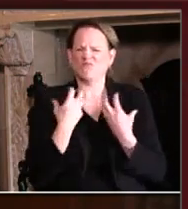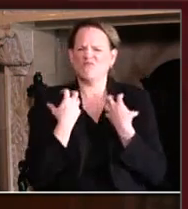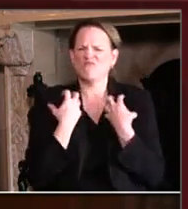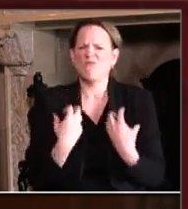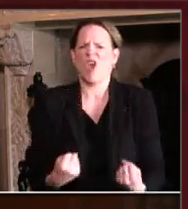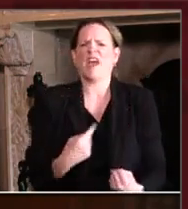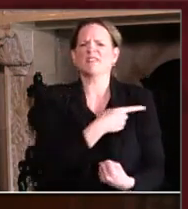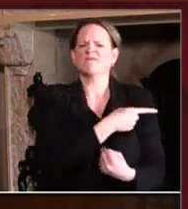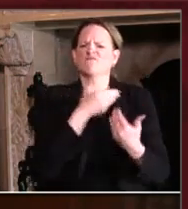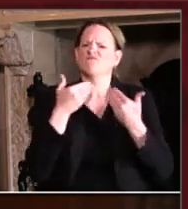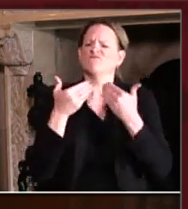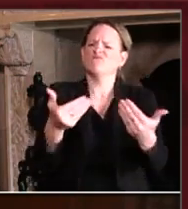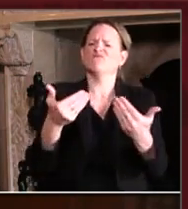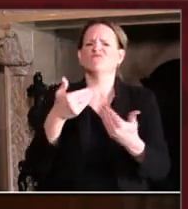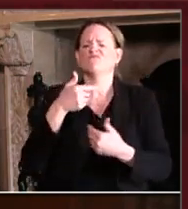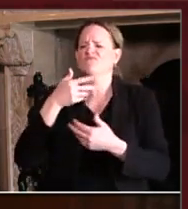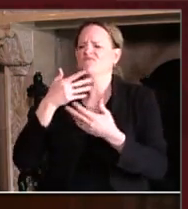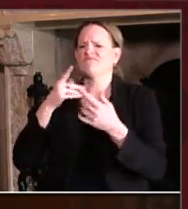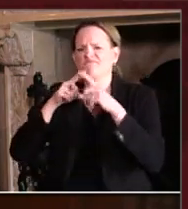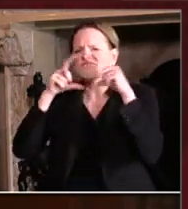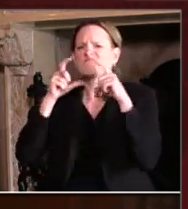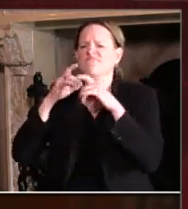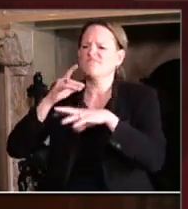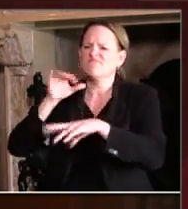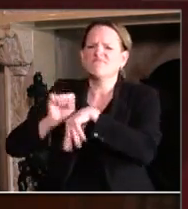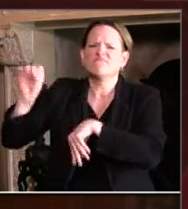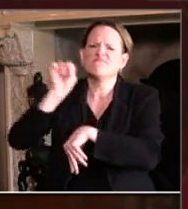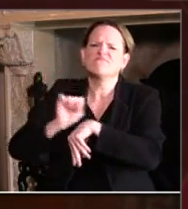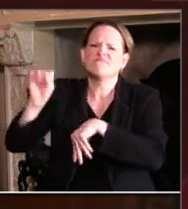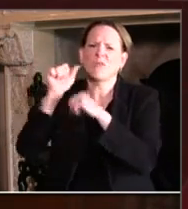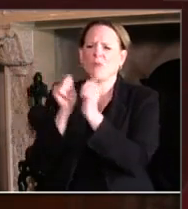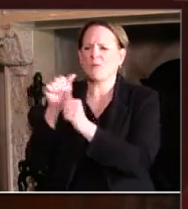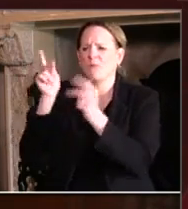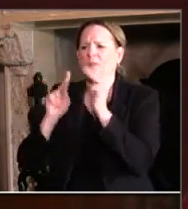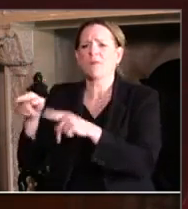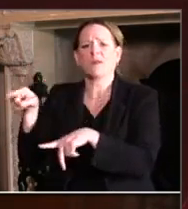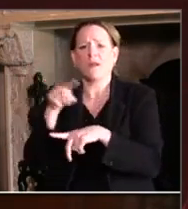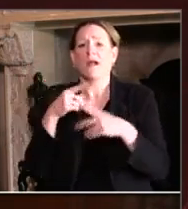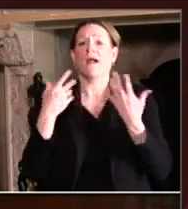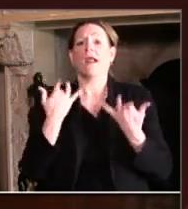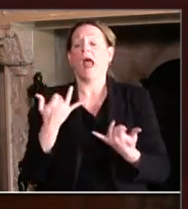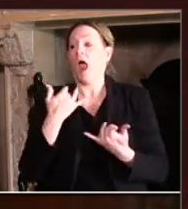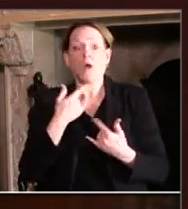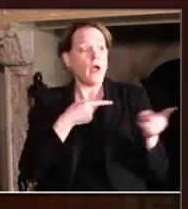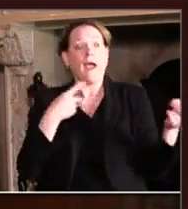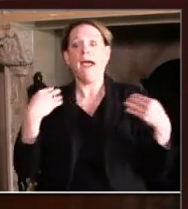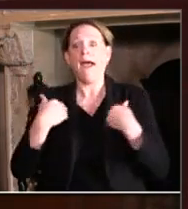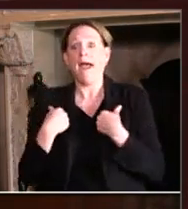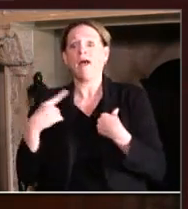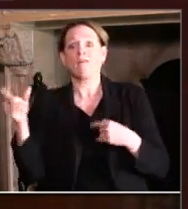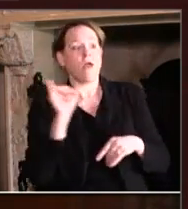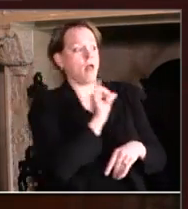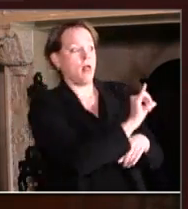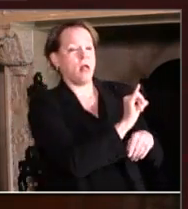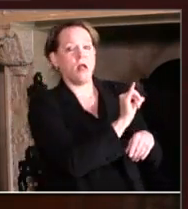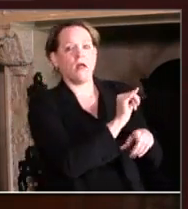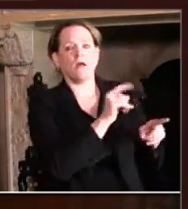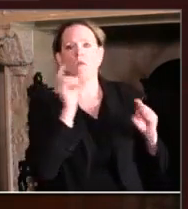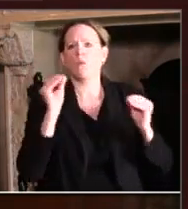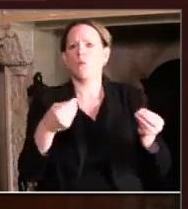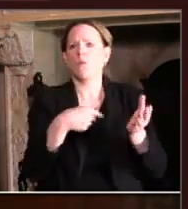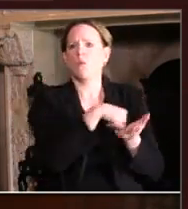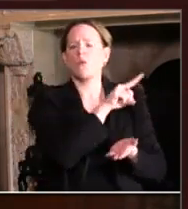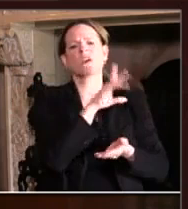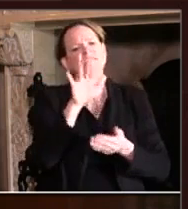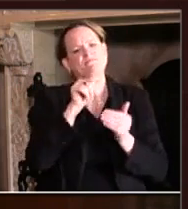being exposed while working to keep us and our communities safe. Our Roots to Recovery grants are an addition